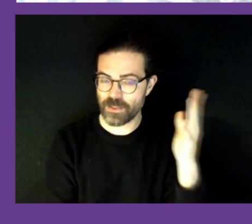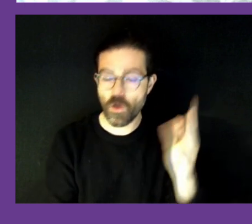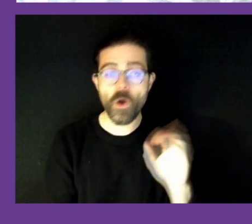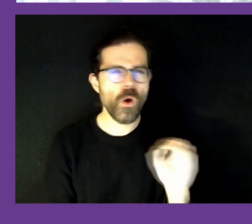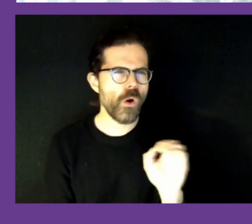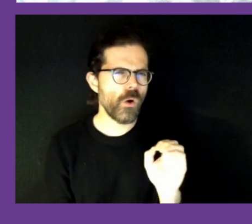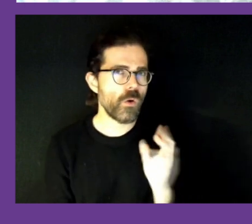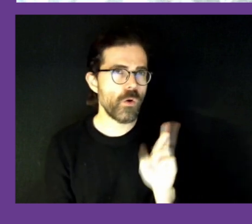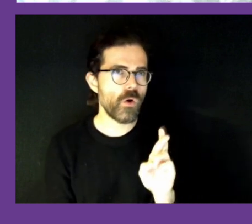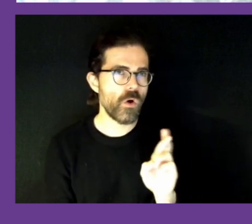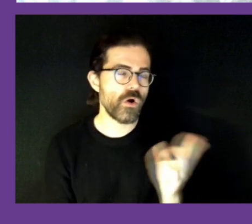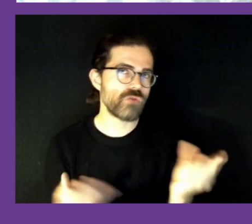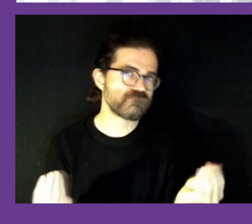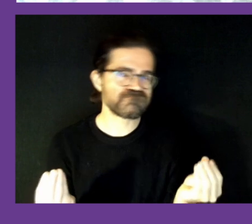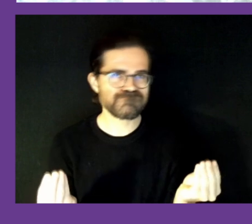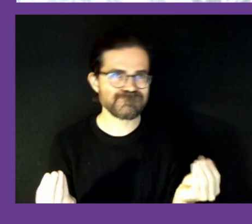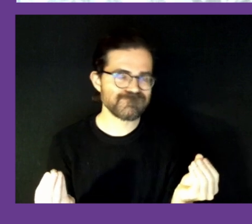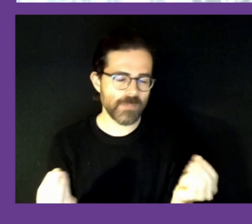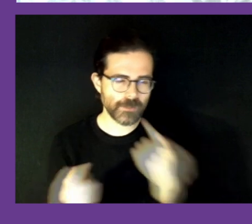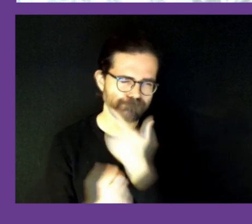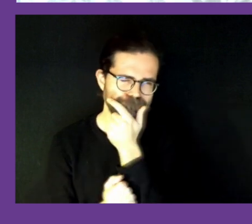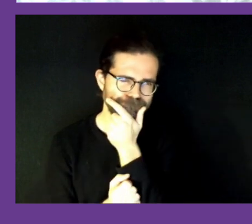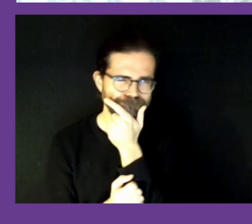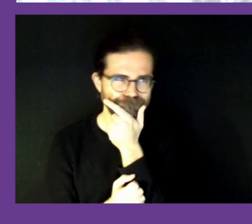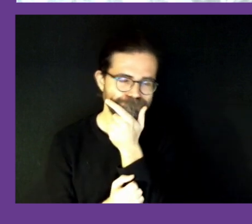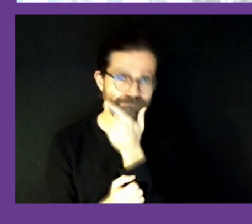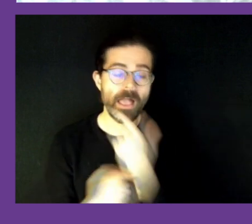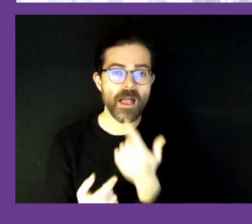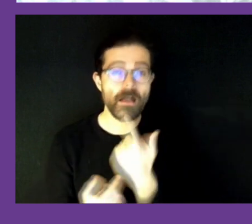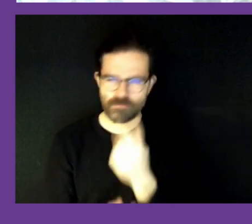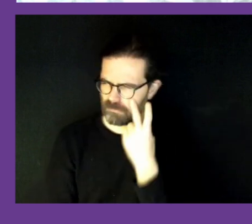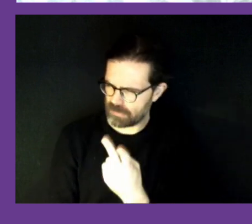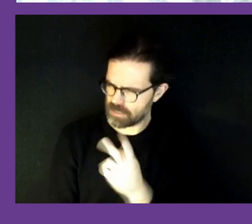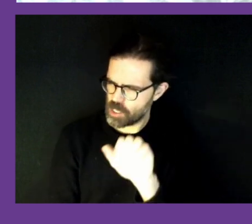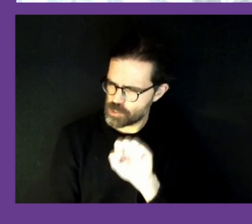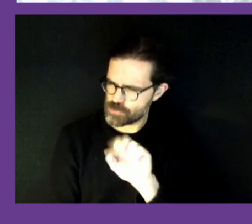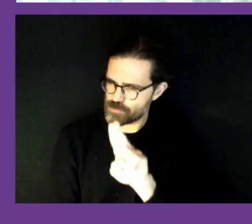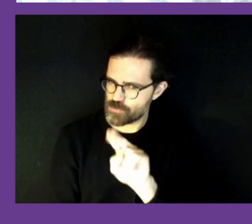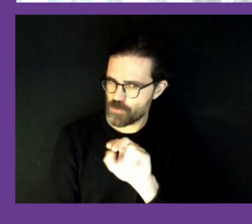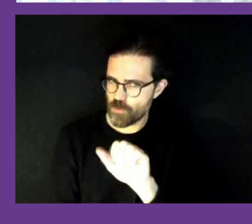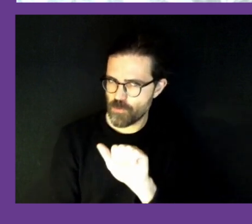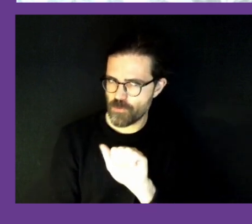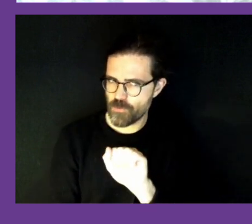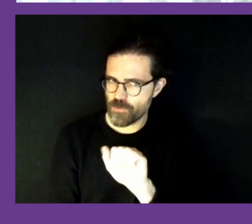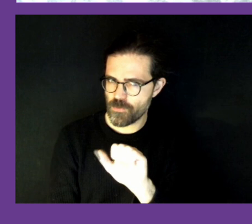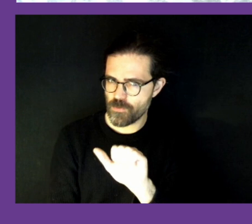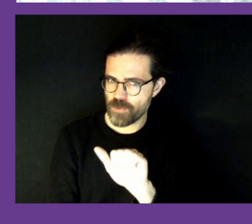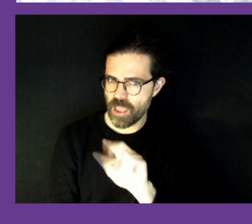can see Susanna, I could see her. I can see a presentation on the screen. And